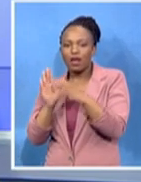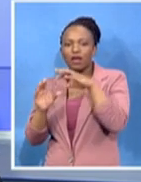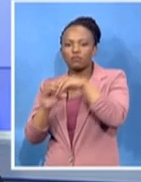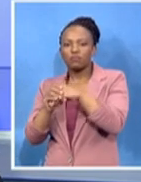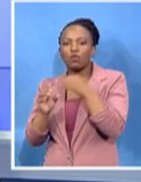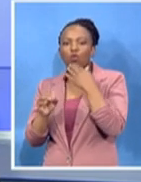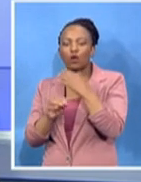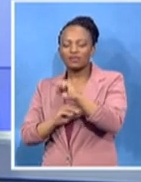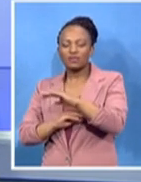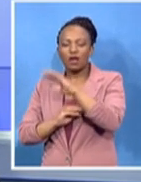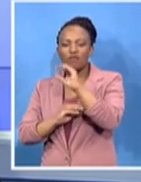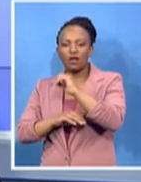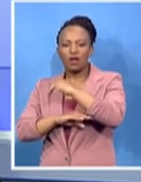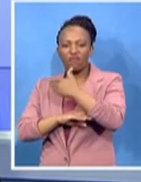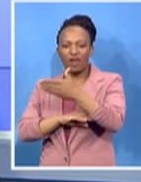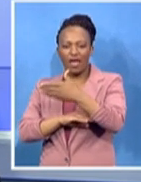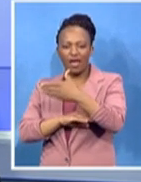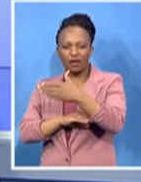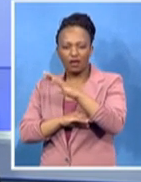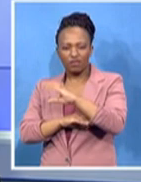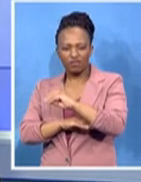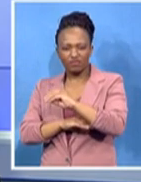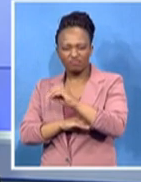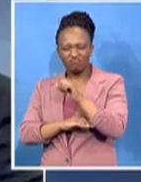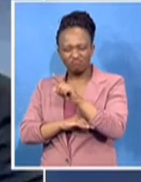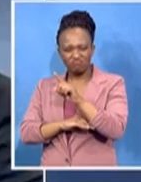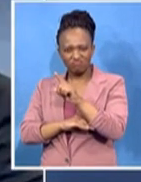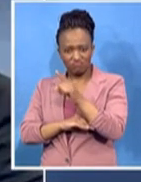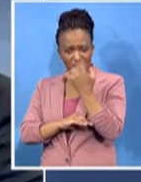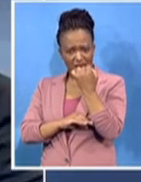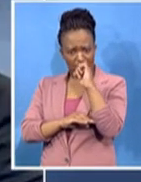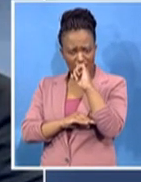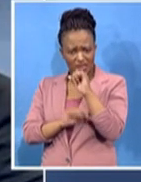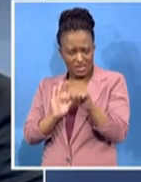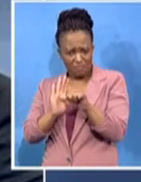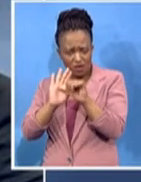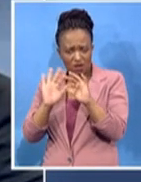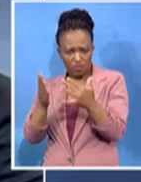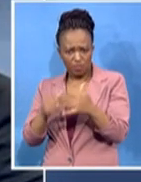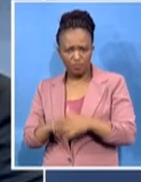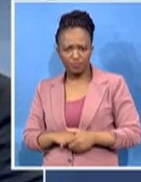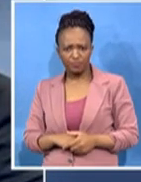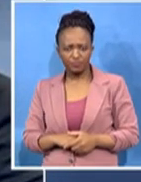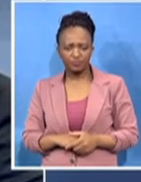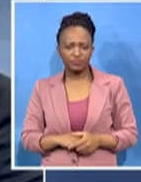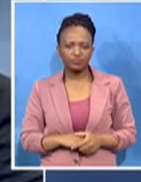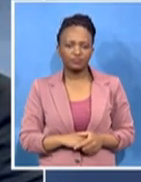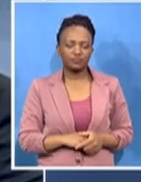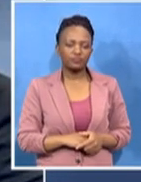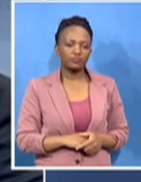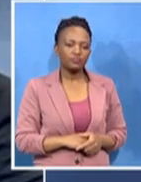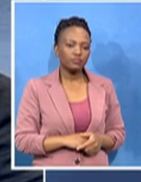that that particular aspect? Okay. As an election management board, we have a duty